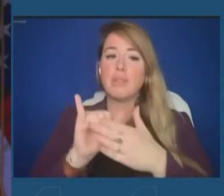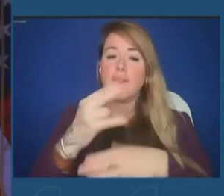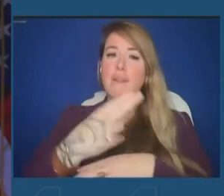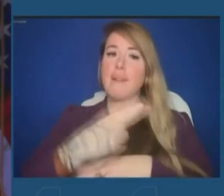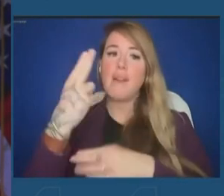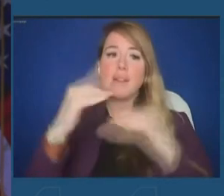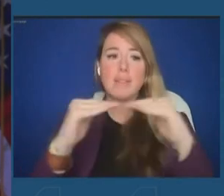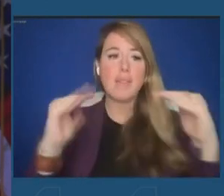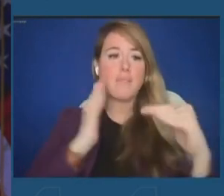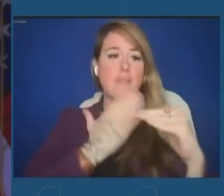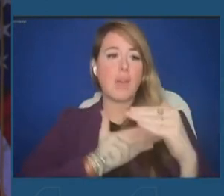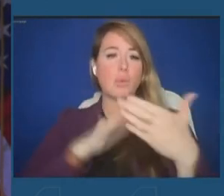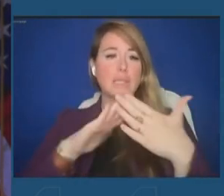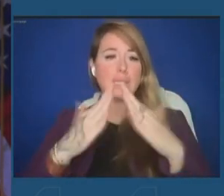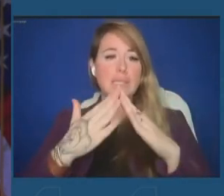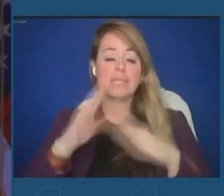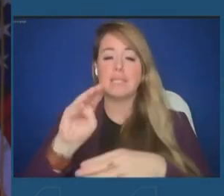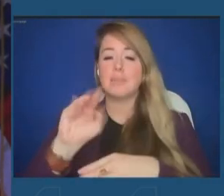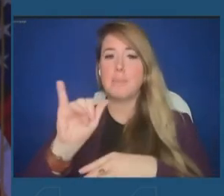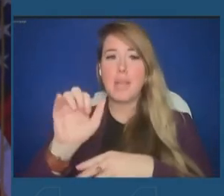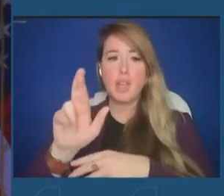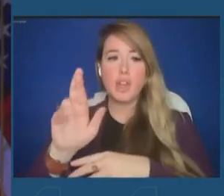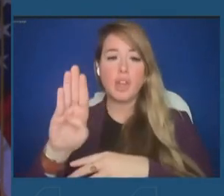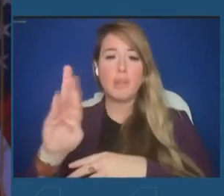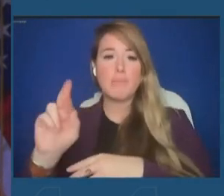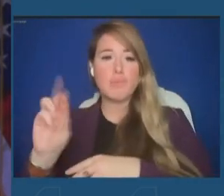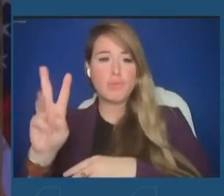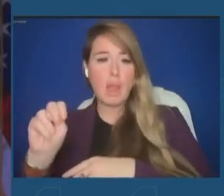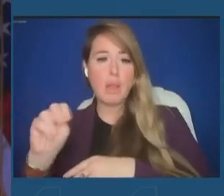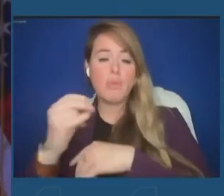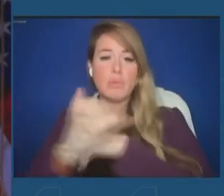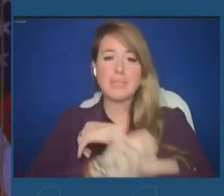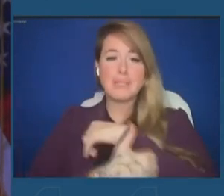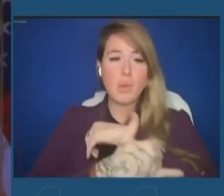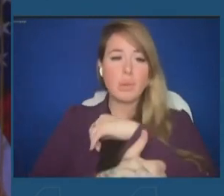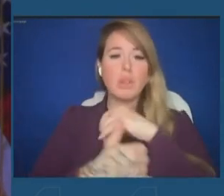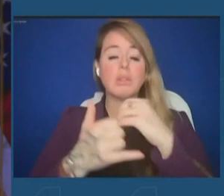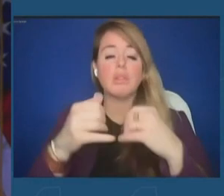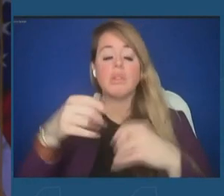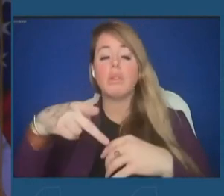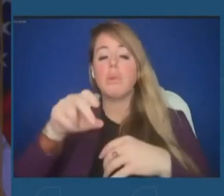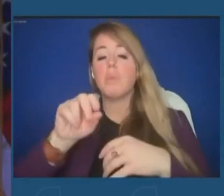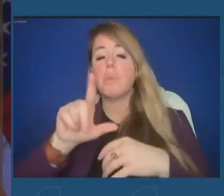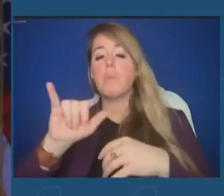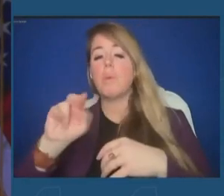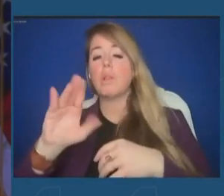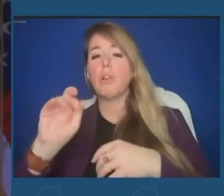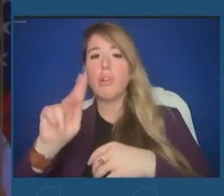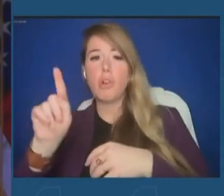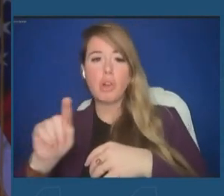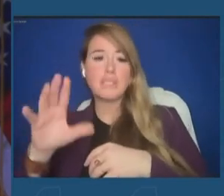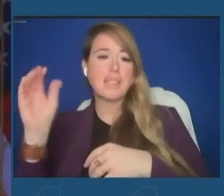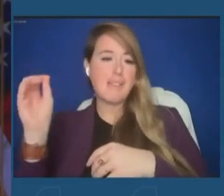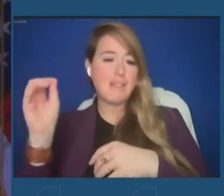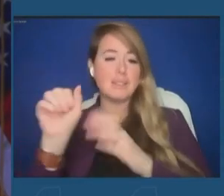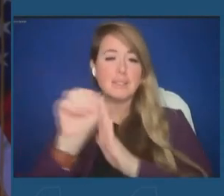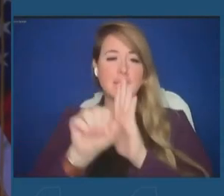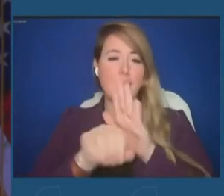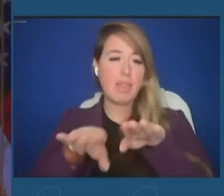our city, Mayor Brown, our county, Mark Poloncarz, and now, of course, the state level, Kathy Hochul,